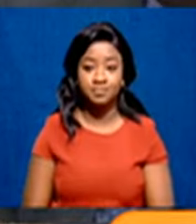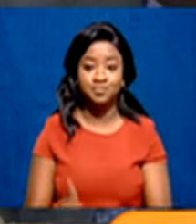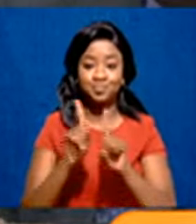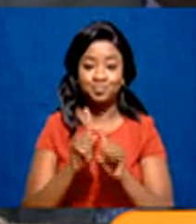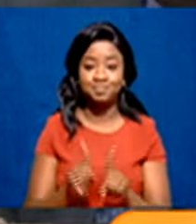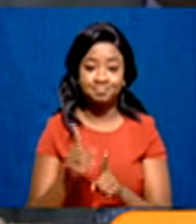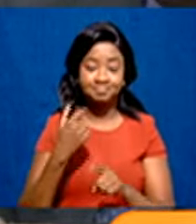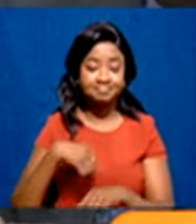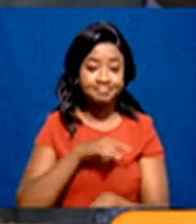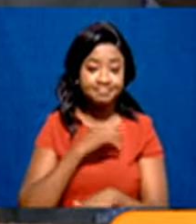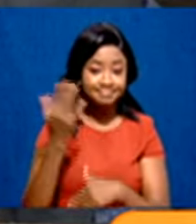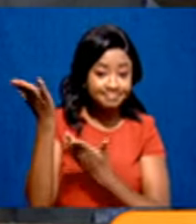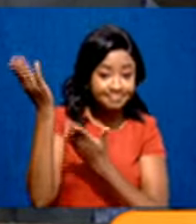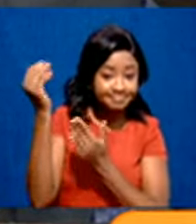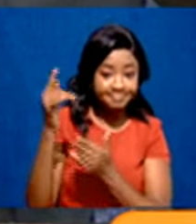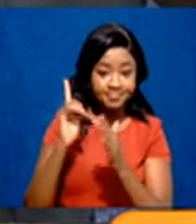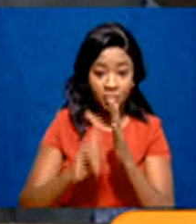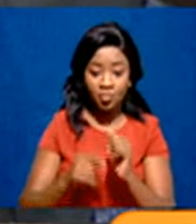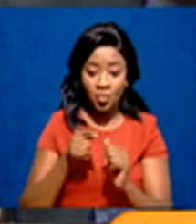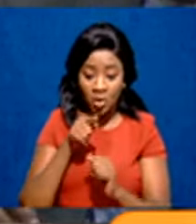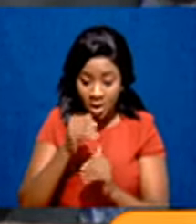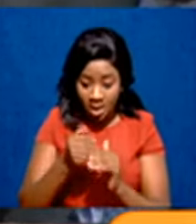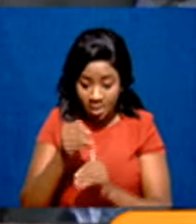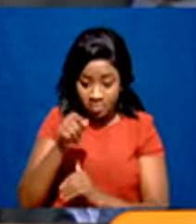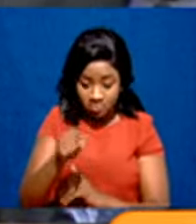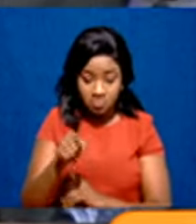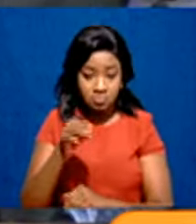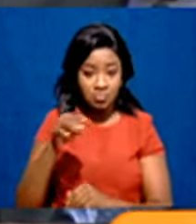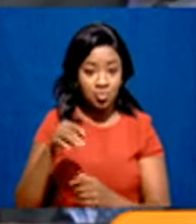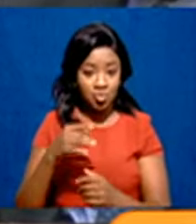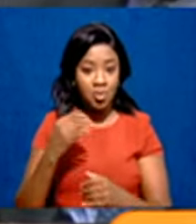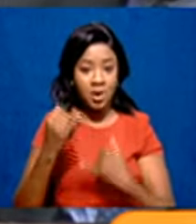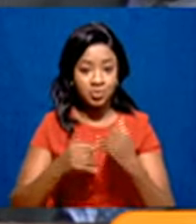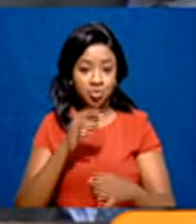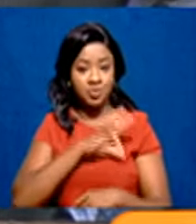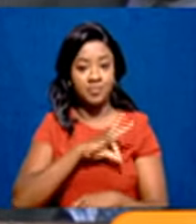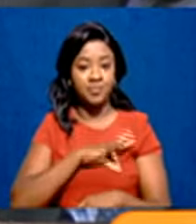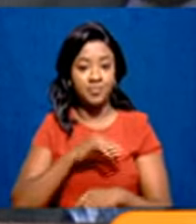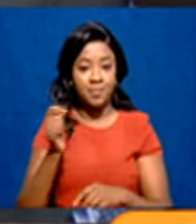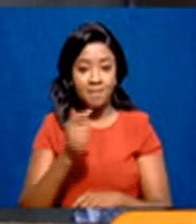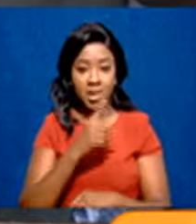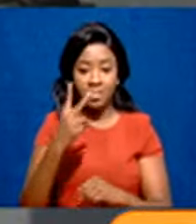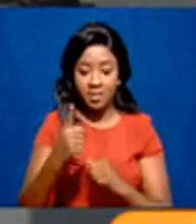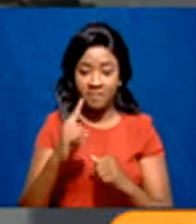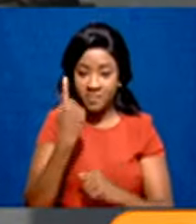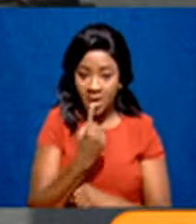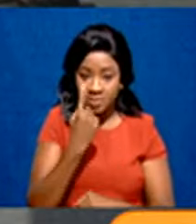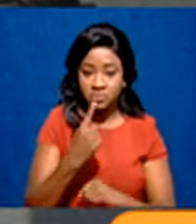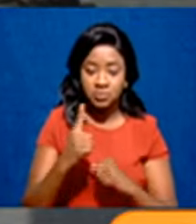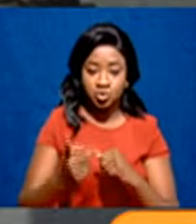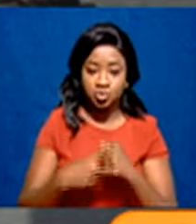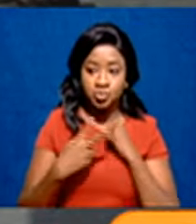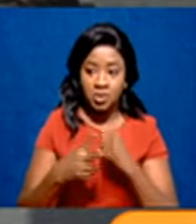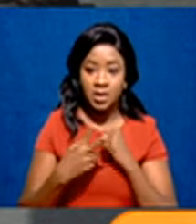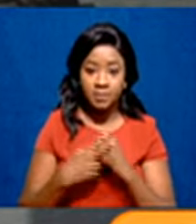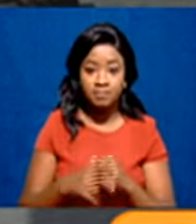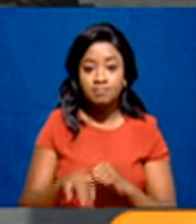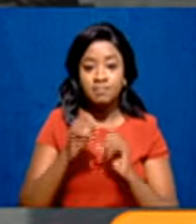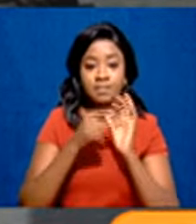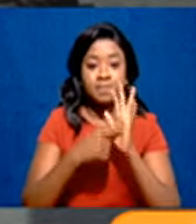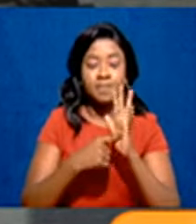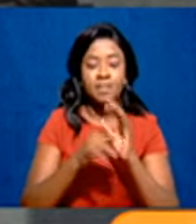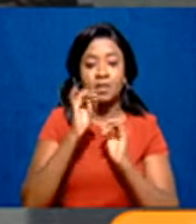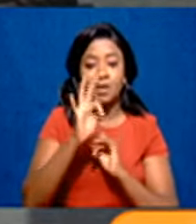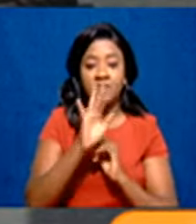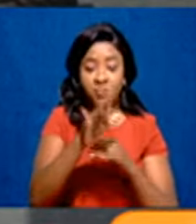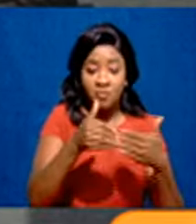then is that access to these benefits shall begin from the 1st of July. A household whose income is not